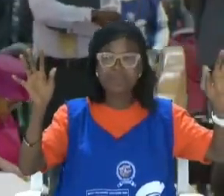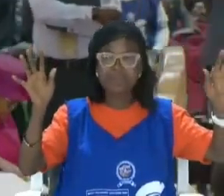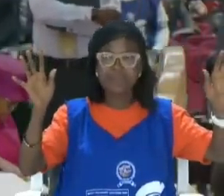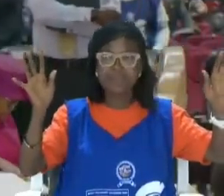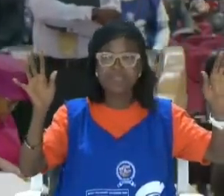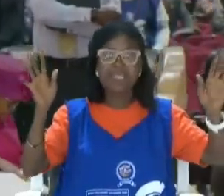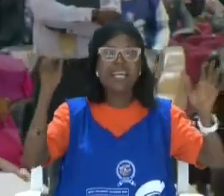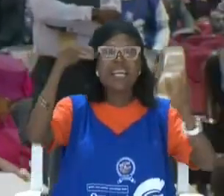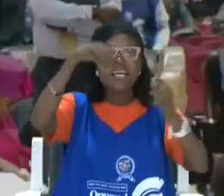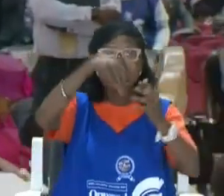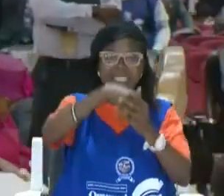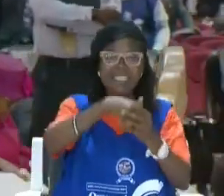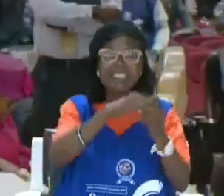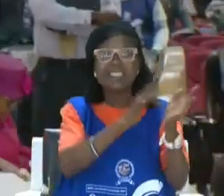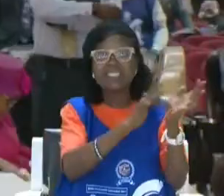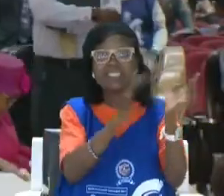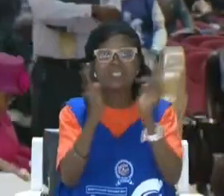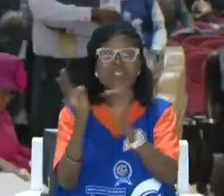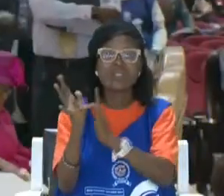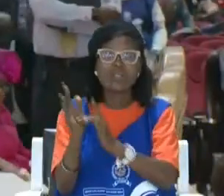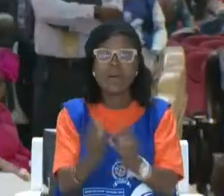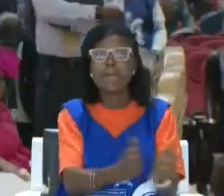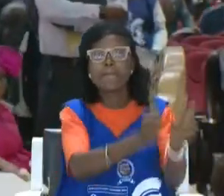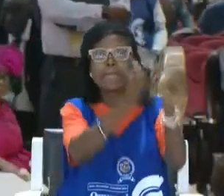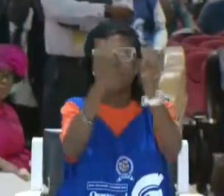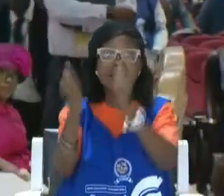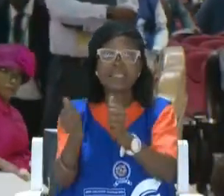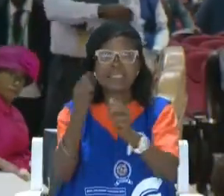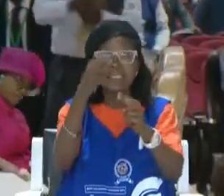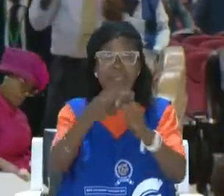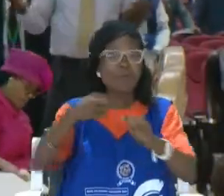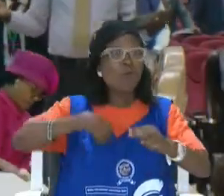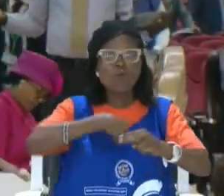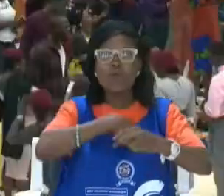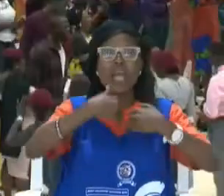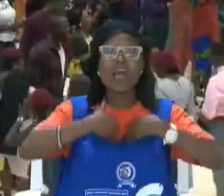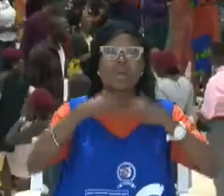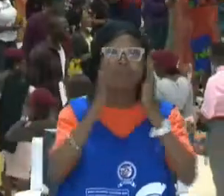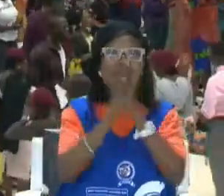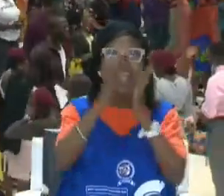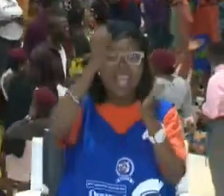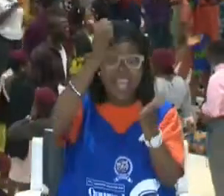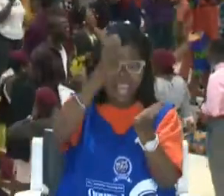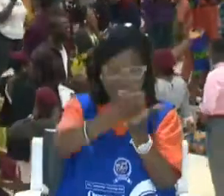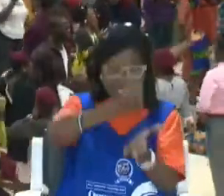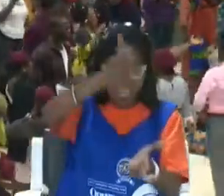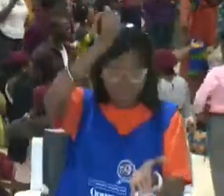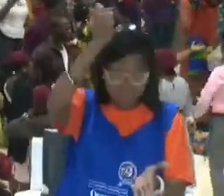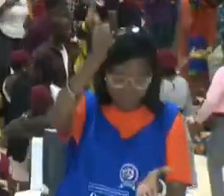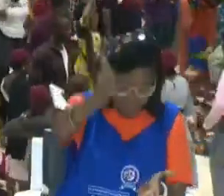In Jesus' mighty name, we have prayed.